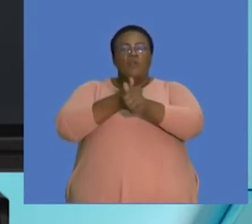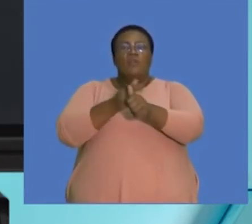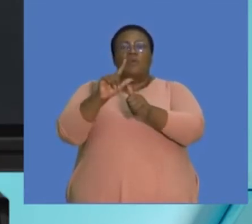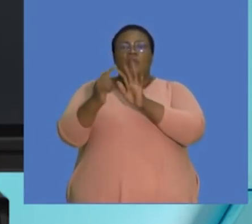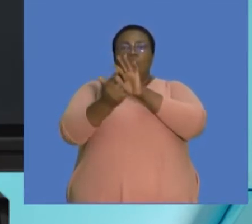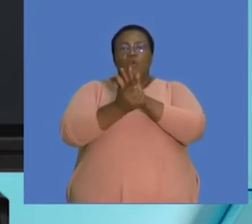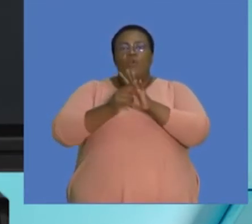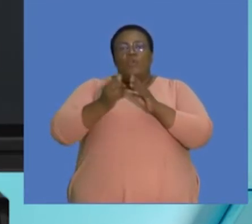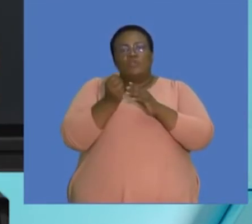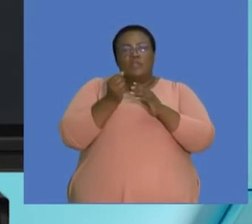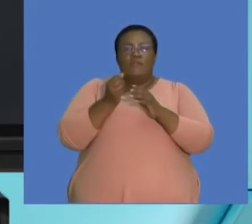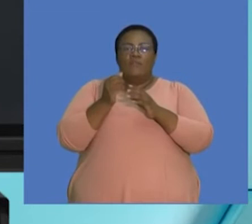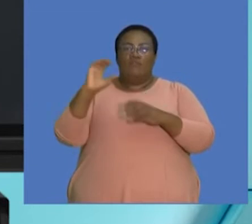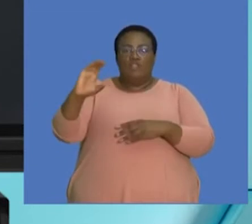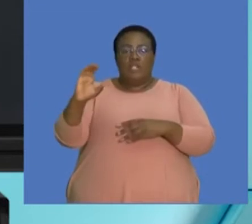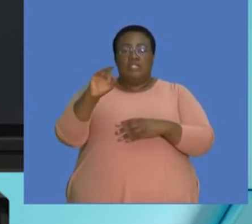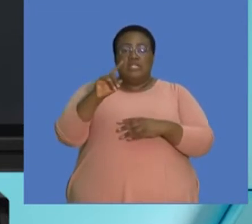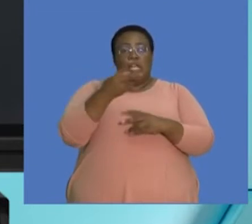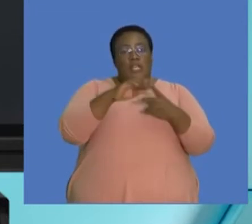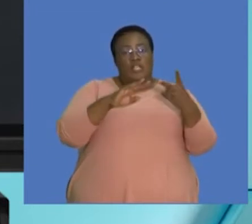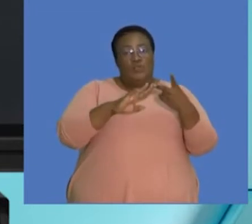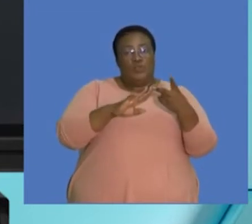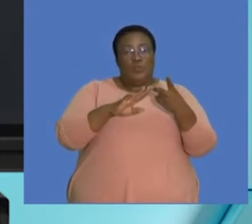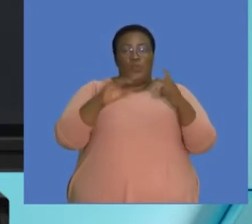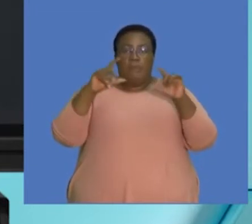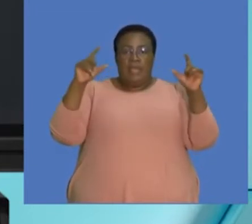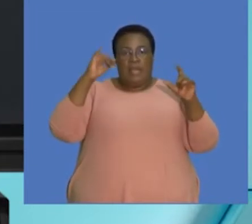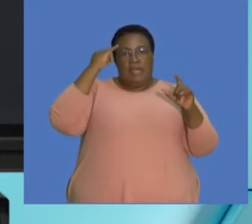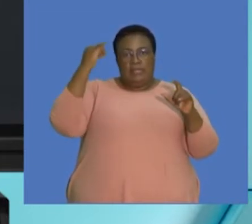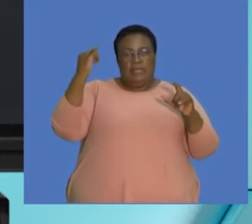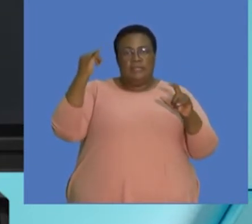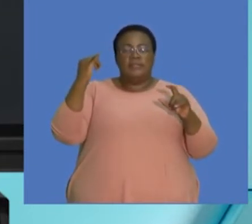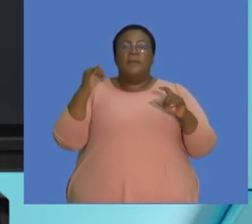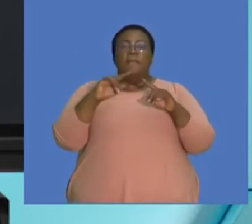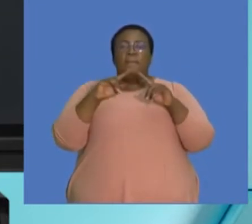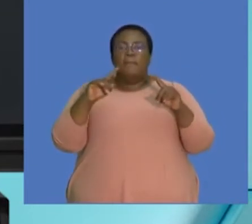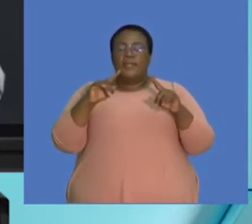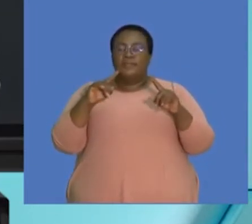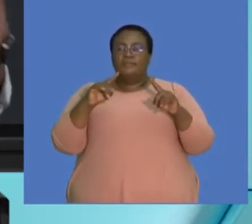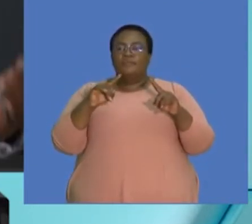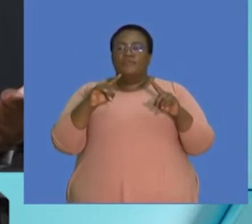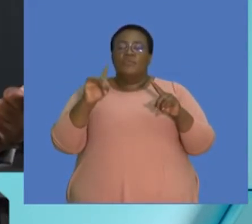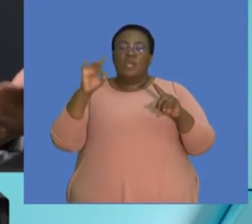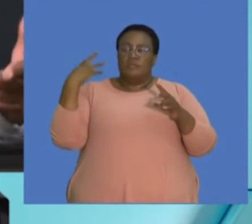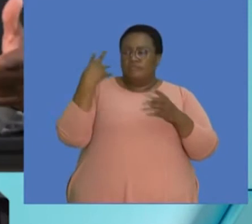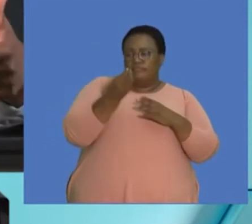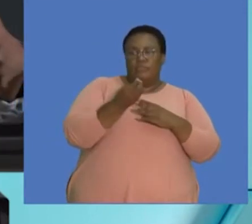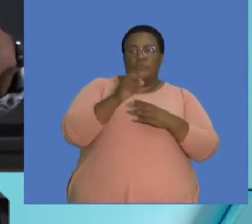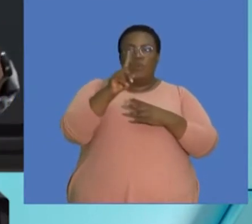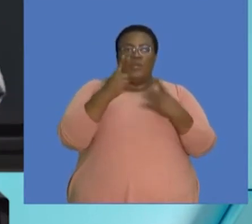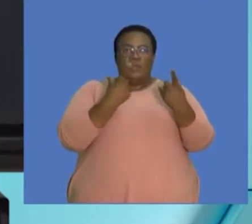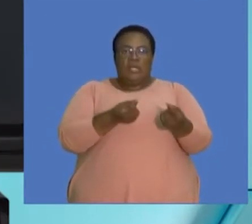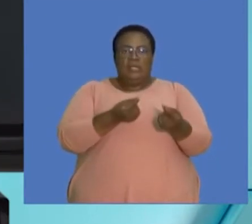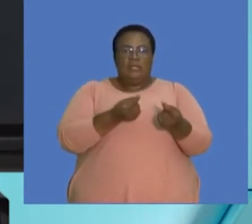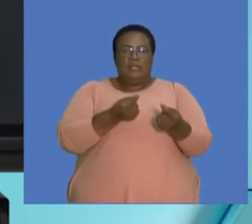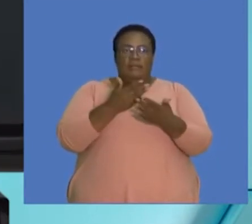These are the two big ideas for the purpose of today's session. Having said that, let's just quickly recap in terms of